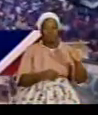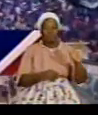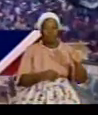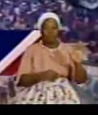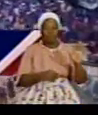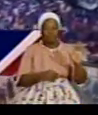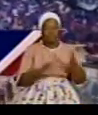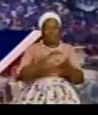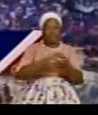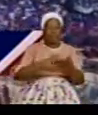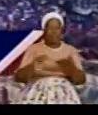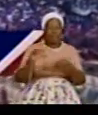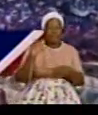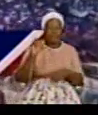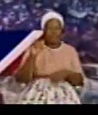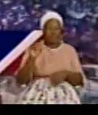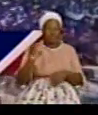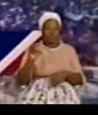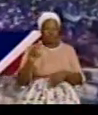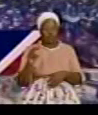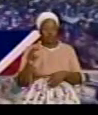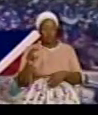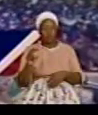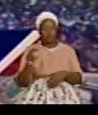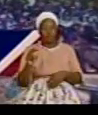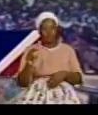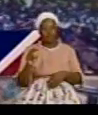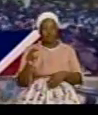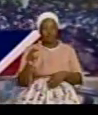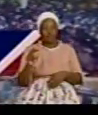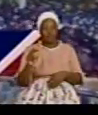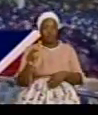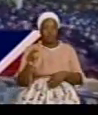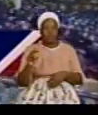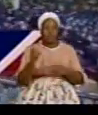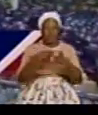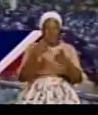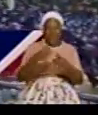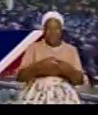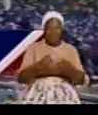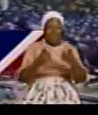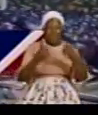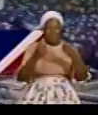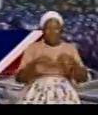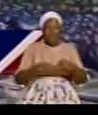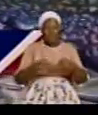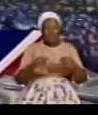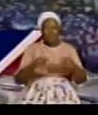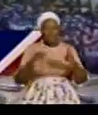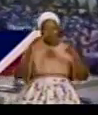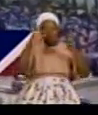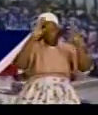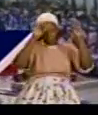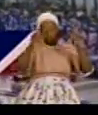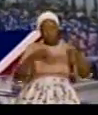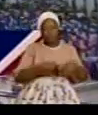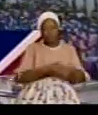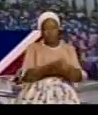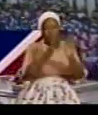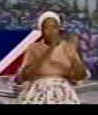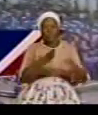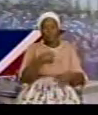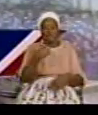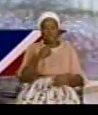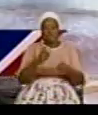verse 12. In Matthew chapter 15, verse 12, then came his disciples and said